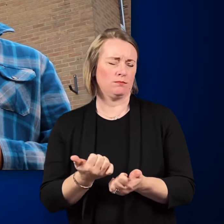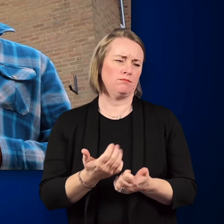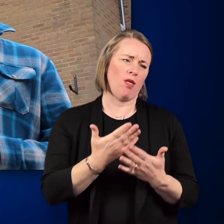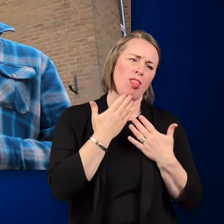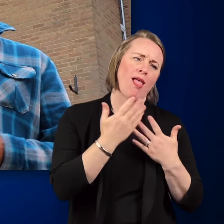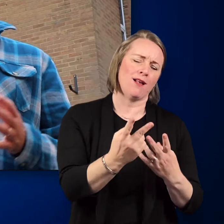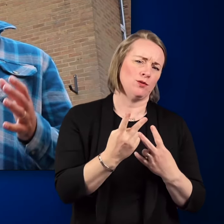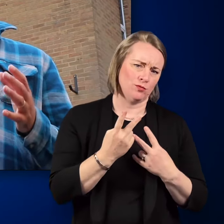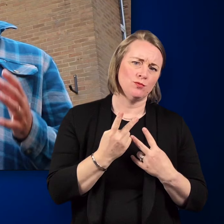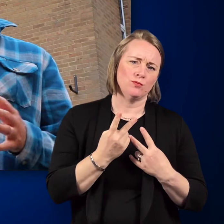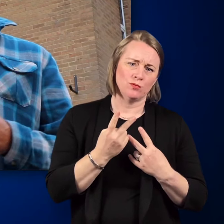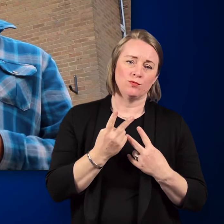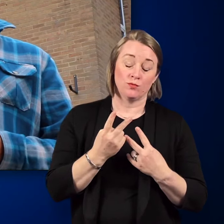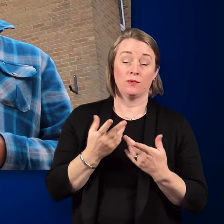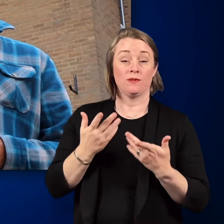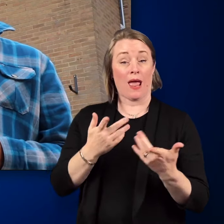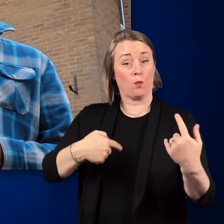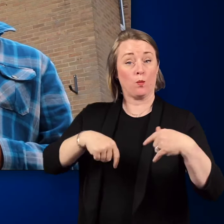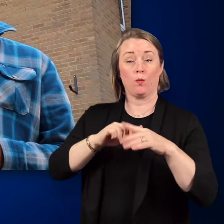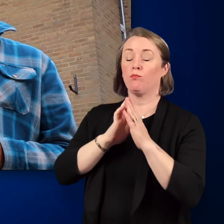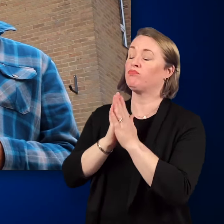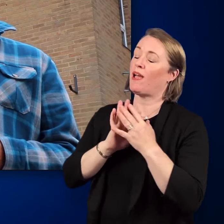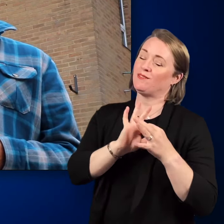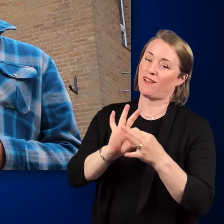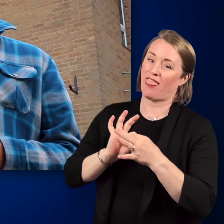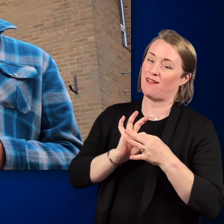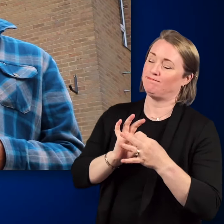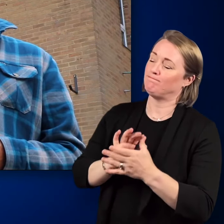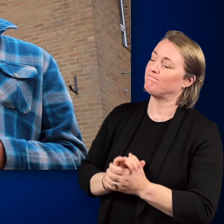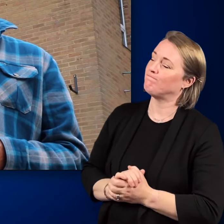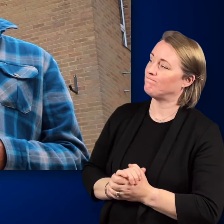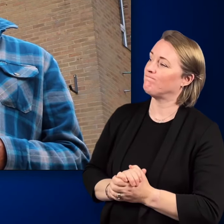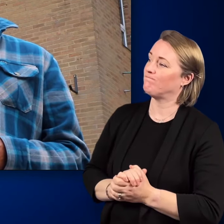us, why don't we pray together?